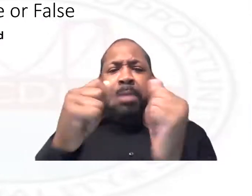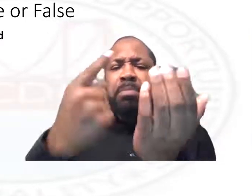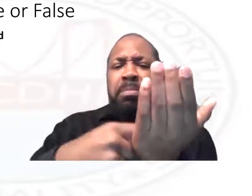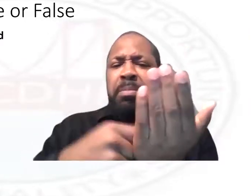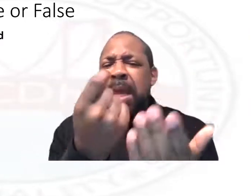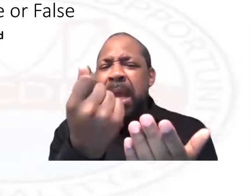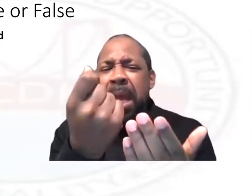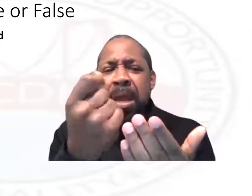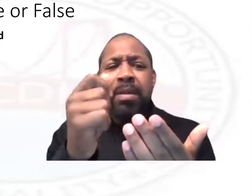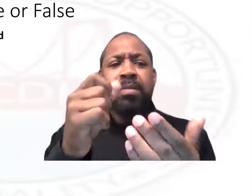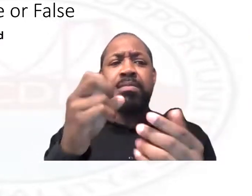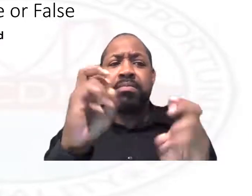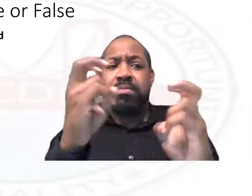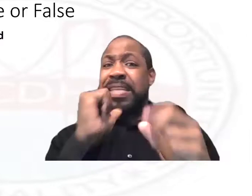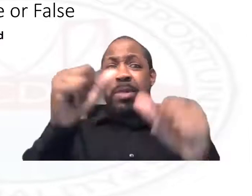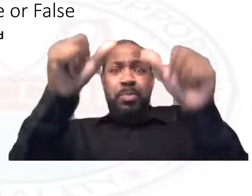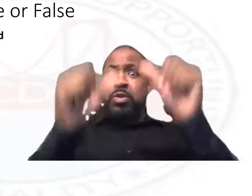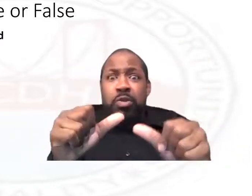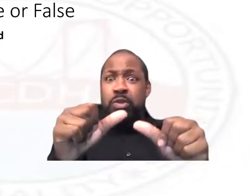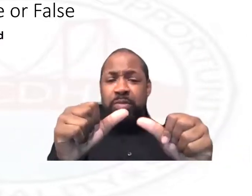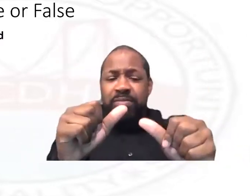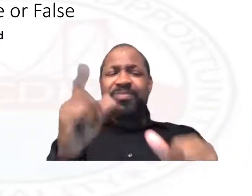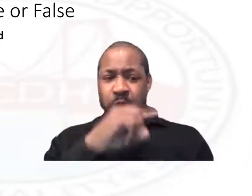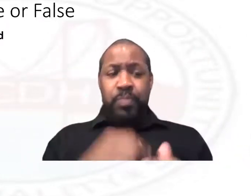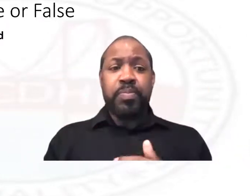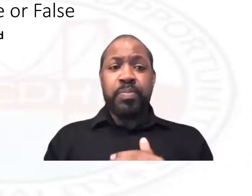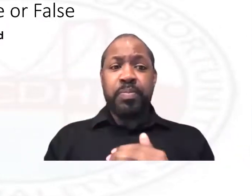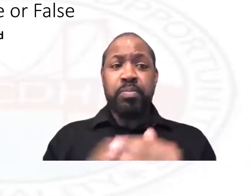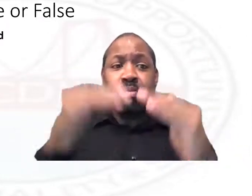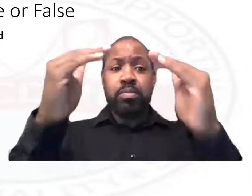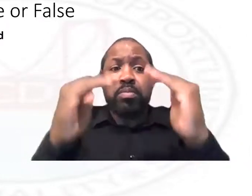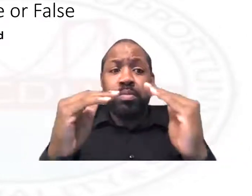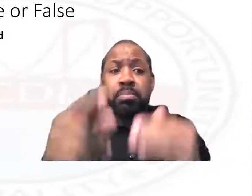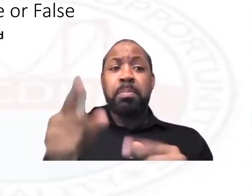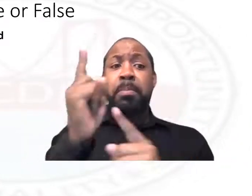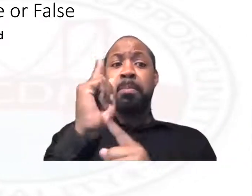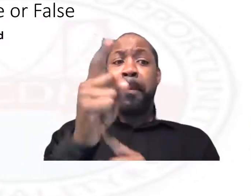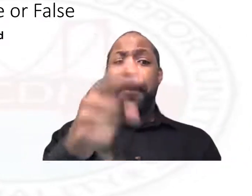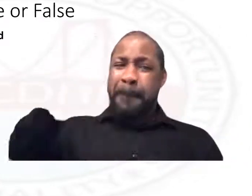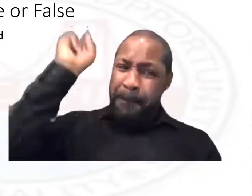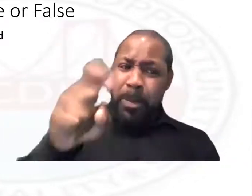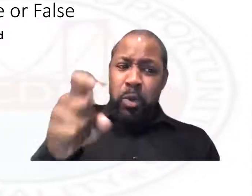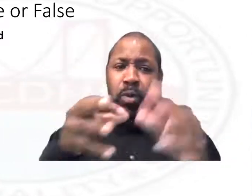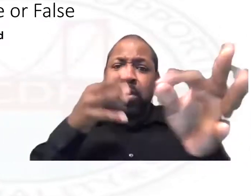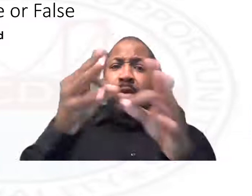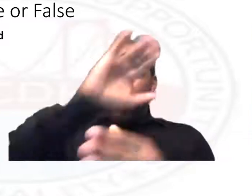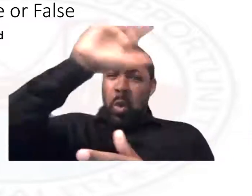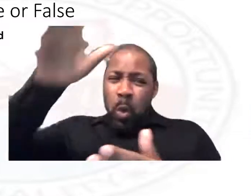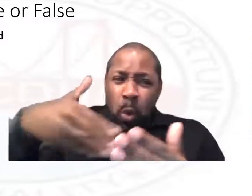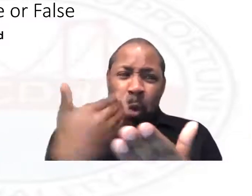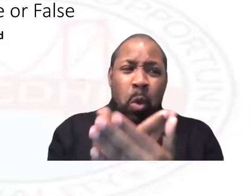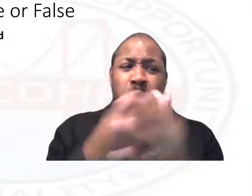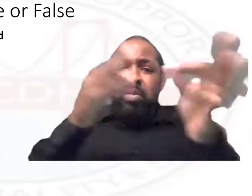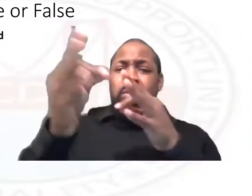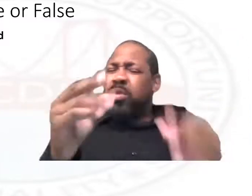it can't be discussed. So that's false. It could be something that's not posted. That's false. So the minutes